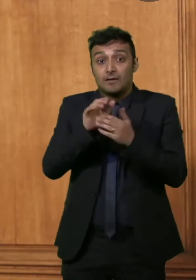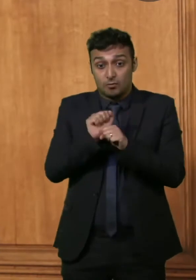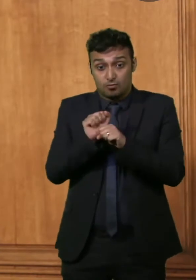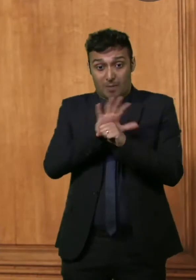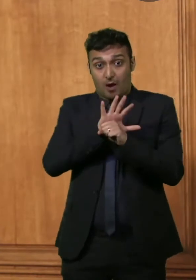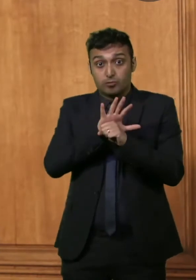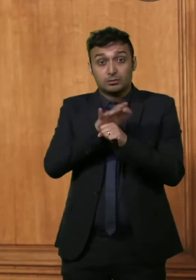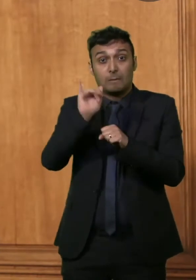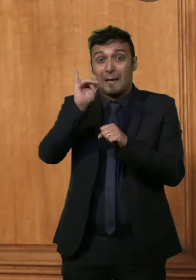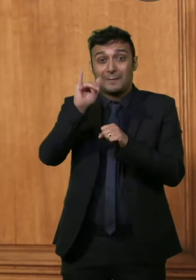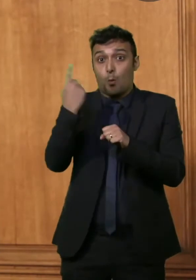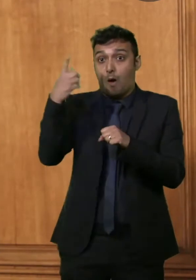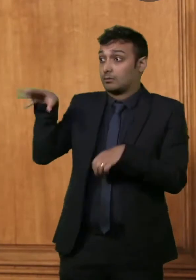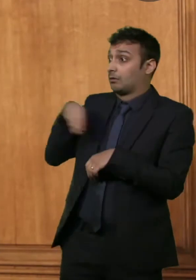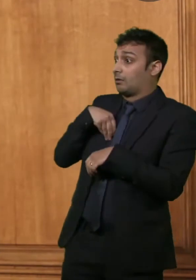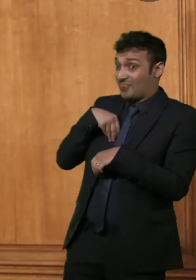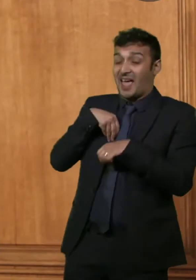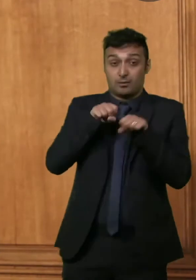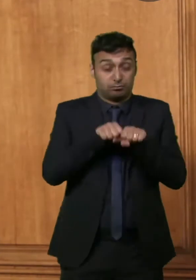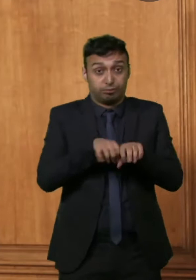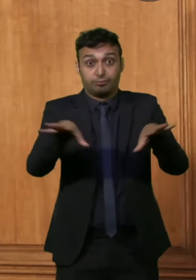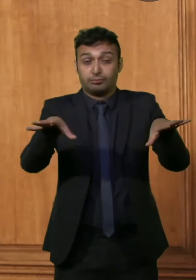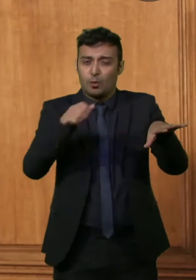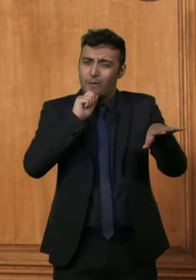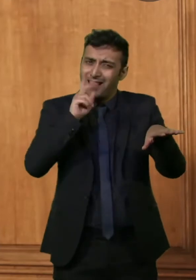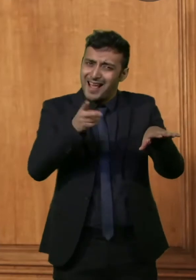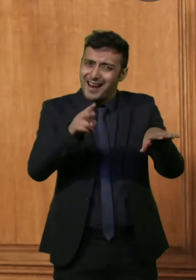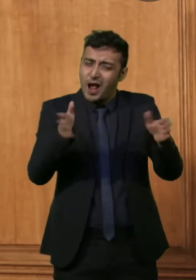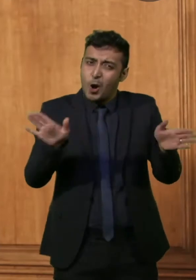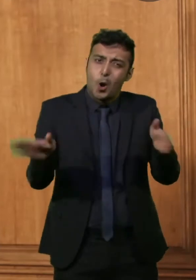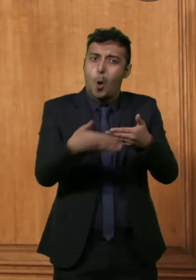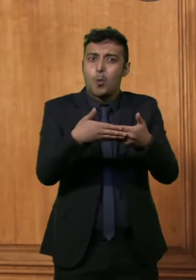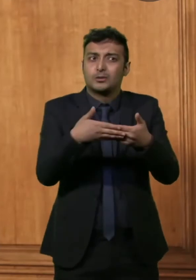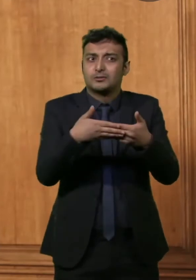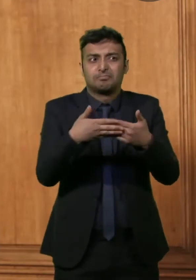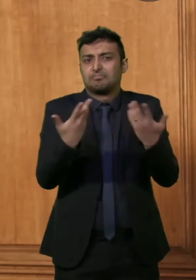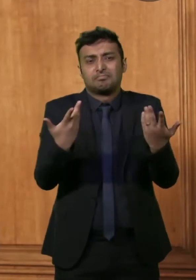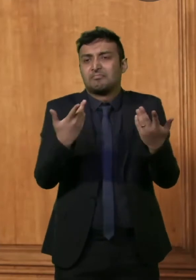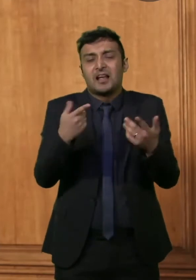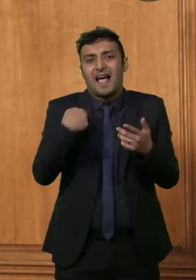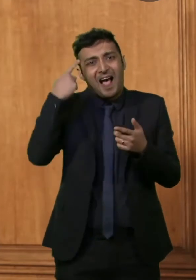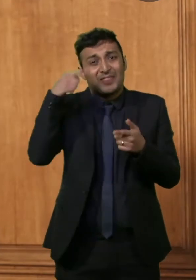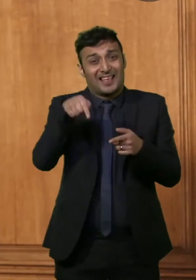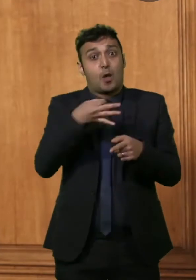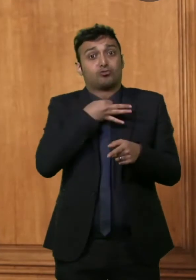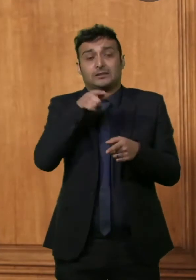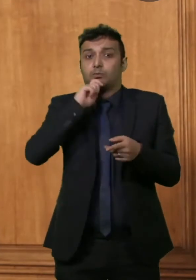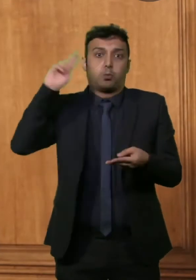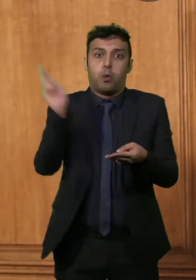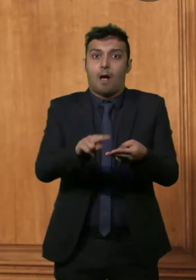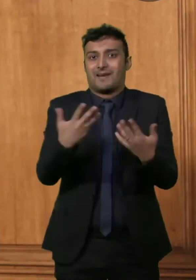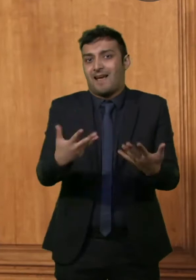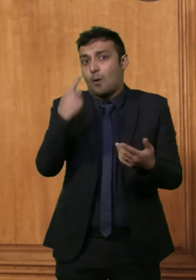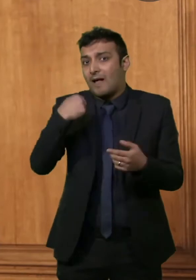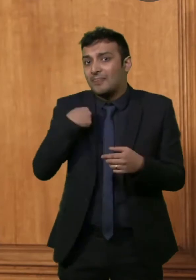come out of education to isolate should be very significantly reduced. Now, there may be, and I'll just do a forewarning here, there may be a very